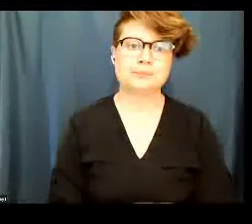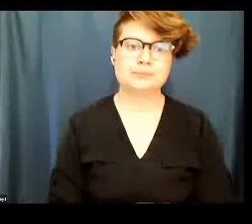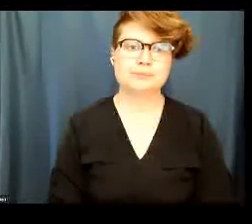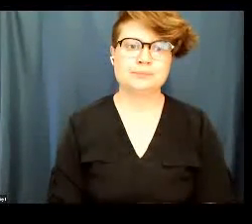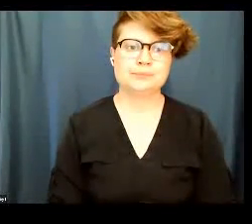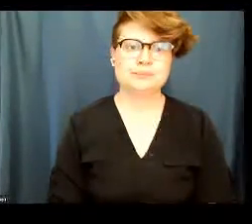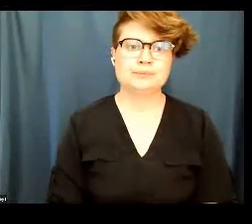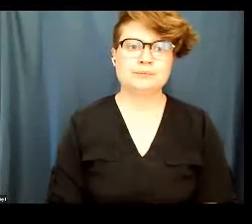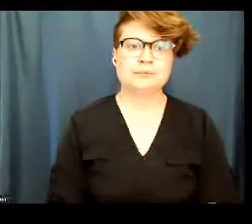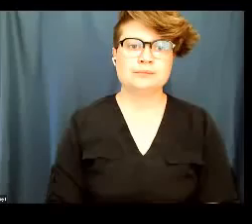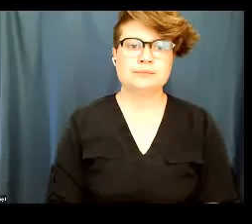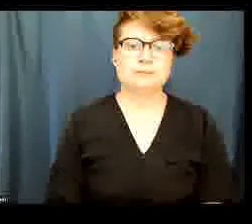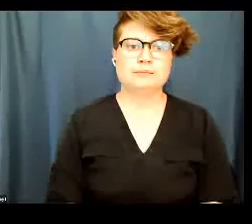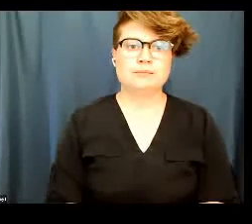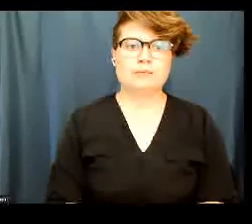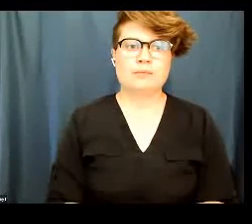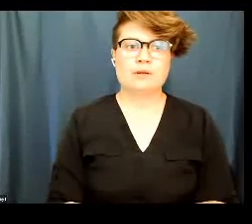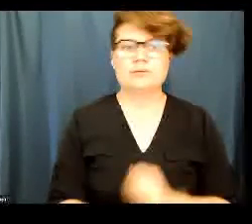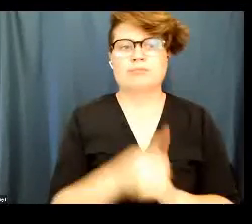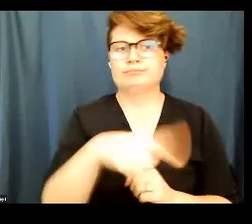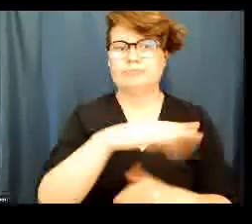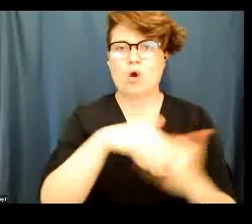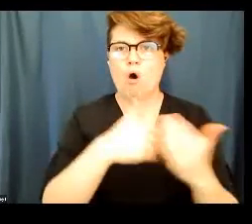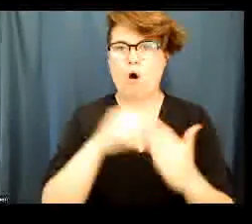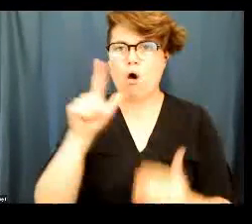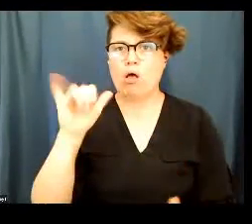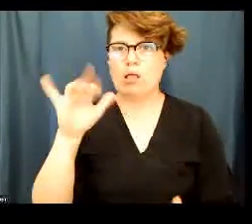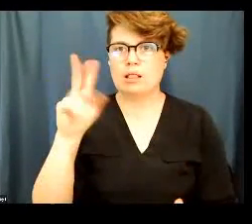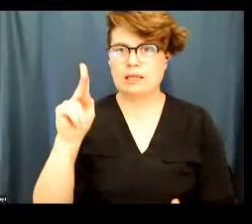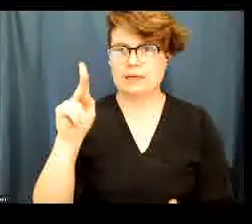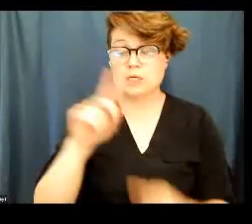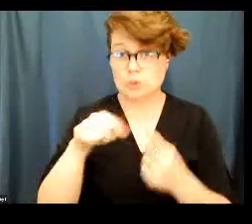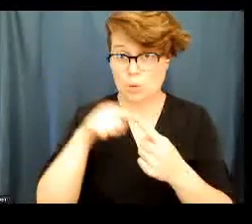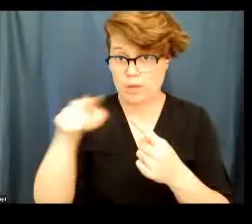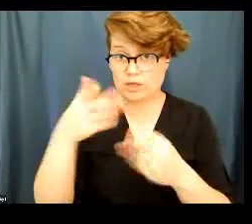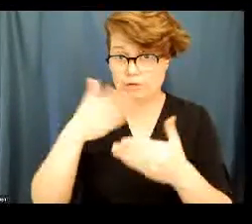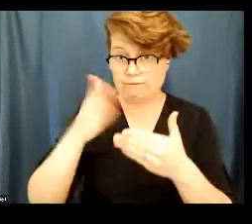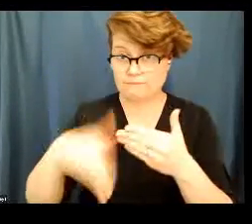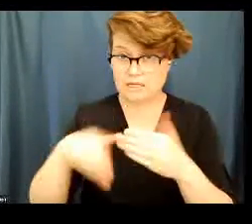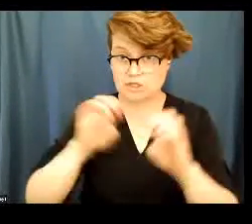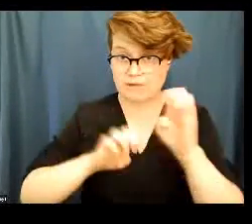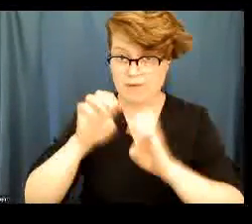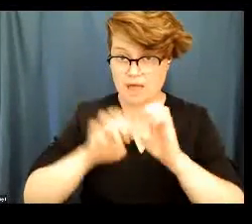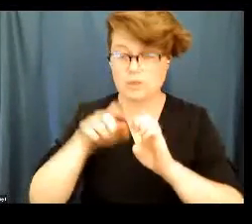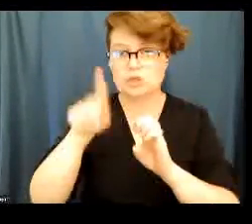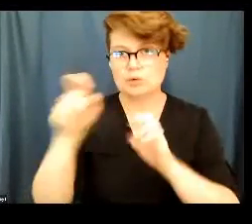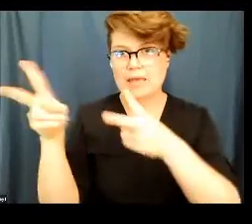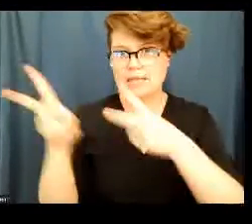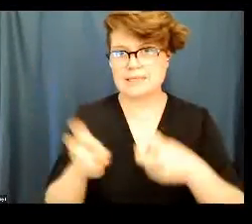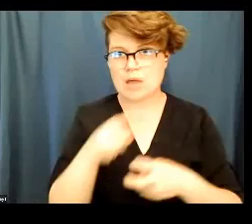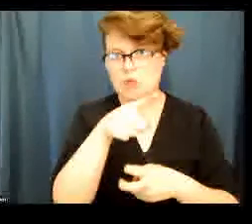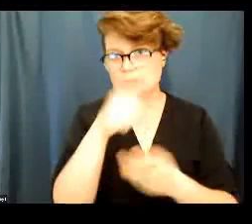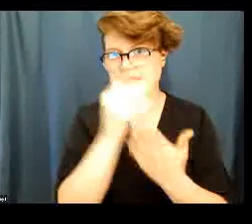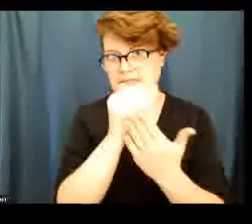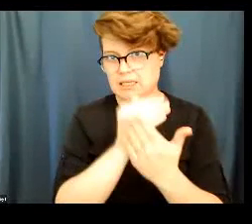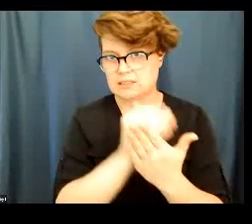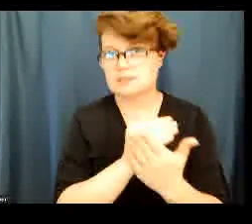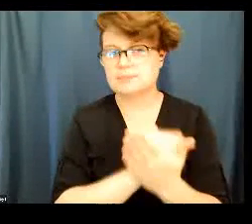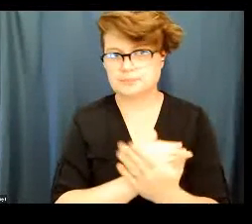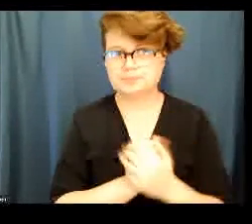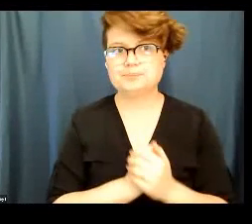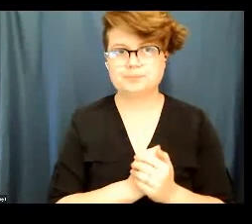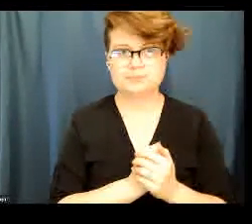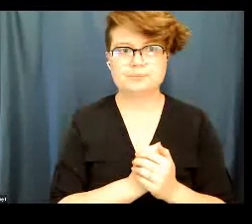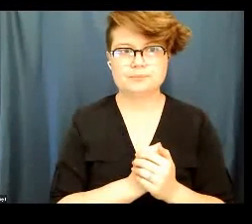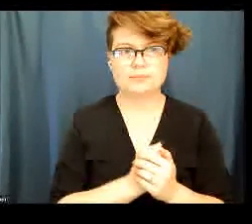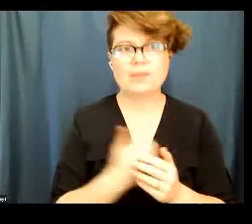That all of these are linked. So when you finish the evaluation, you will be able to download this. I